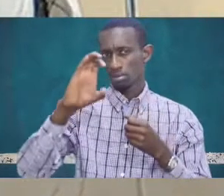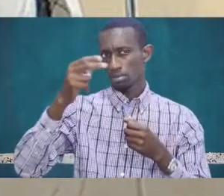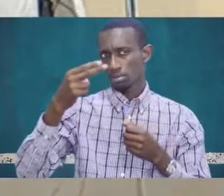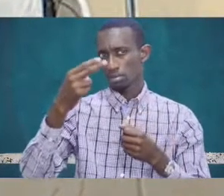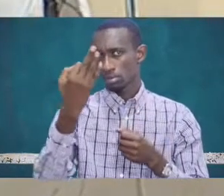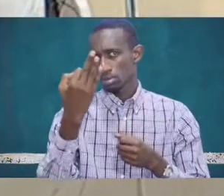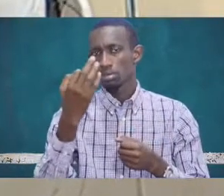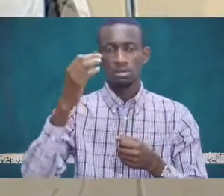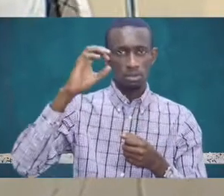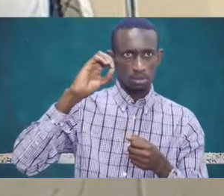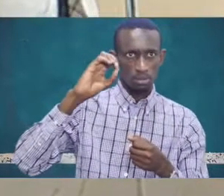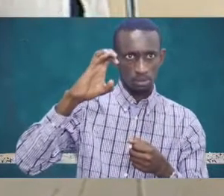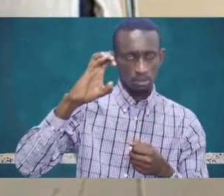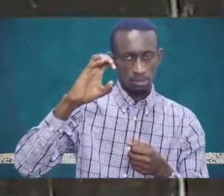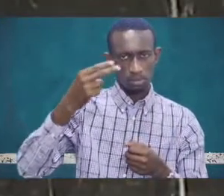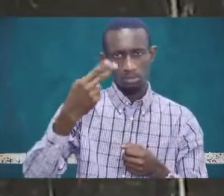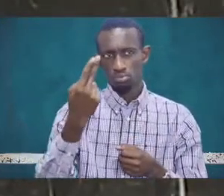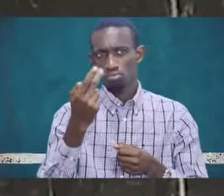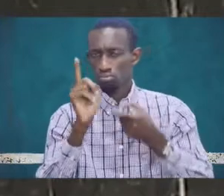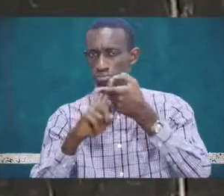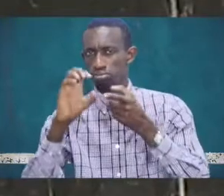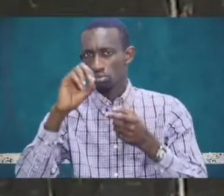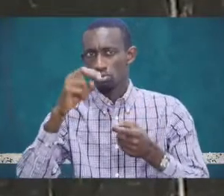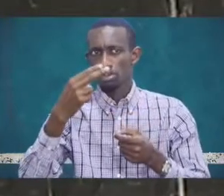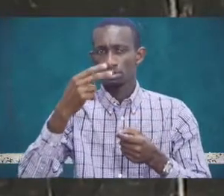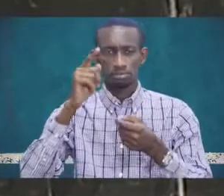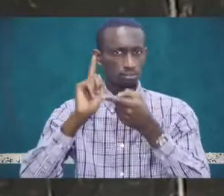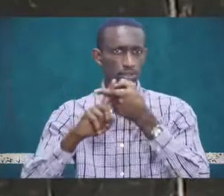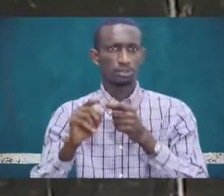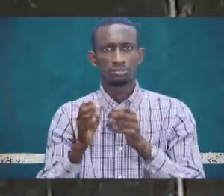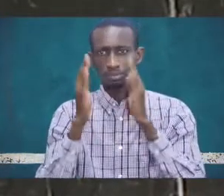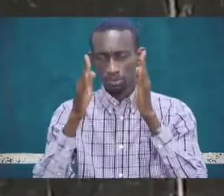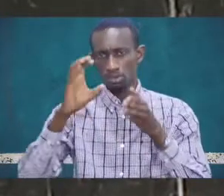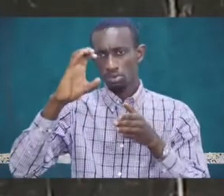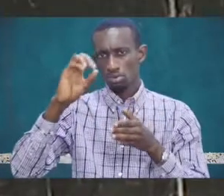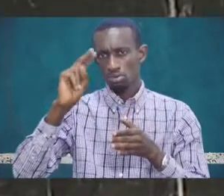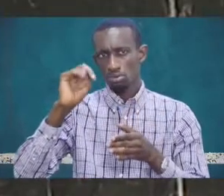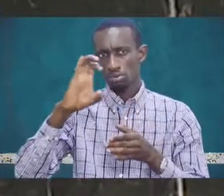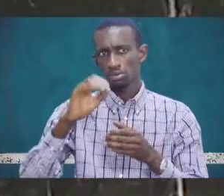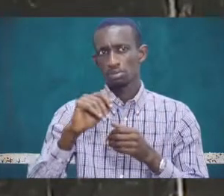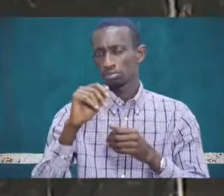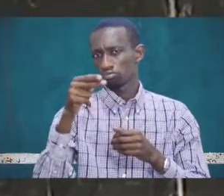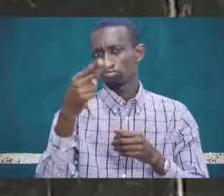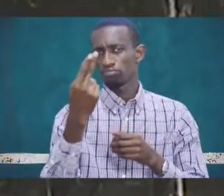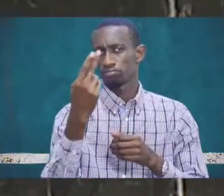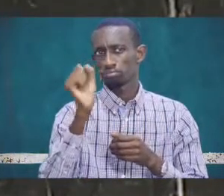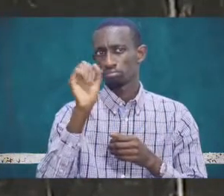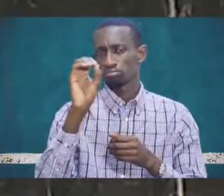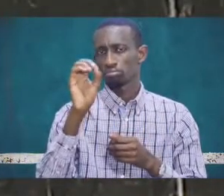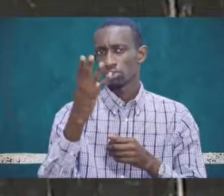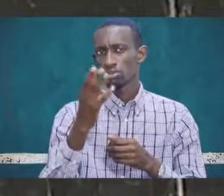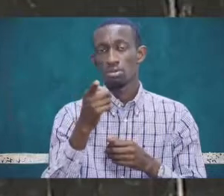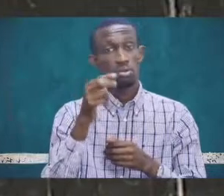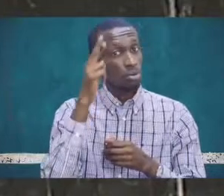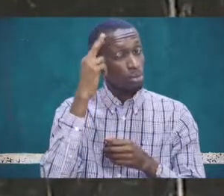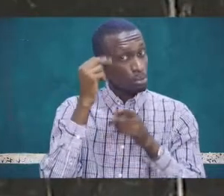CH3, CH2OH, plus concentrated sulfuric acid. You remember